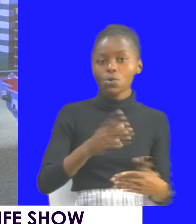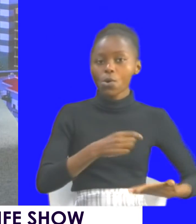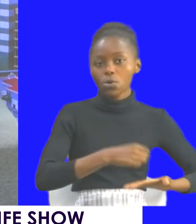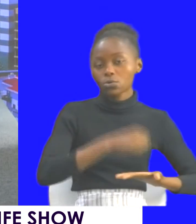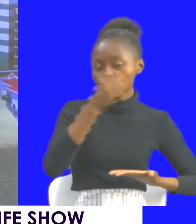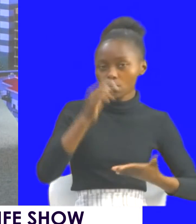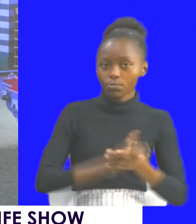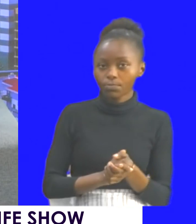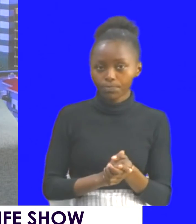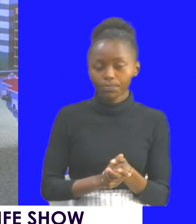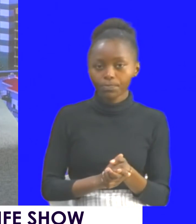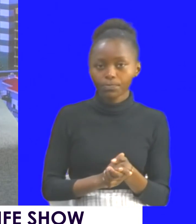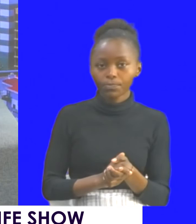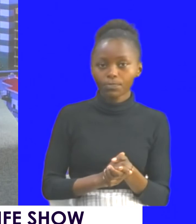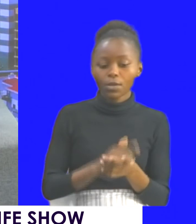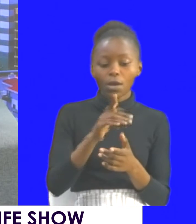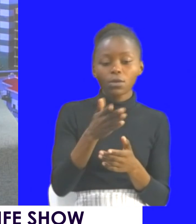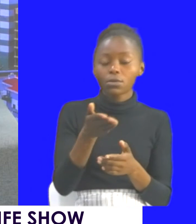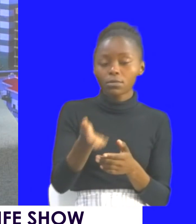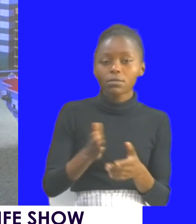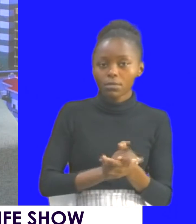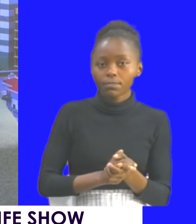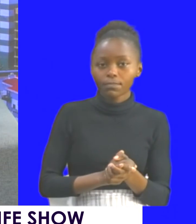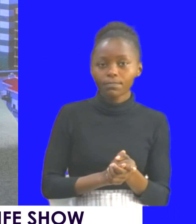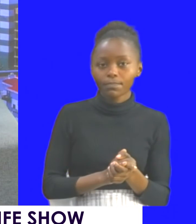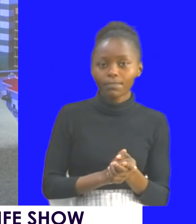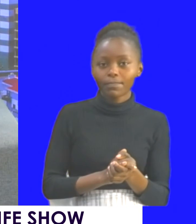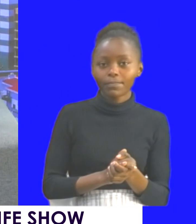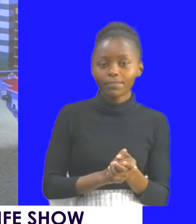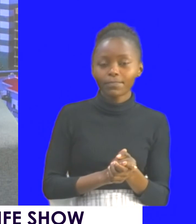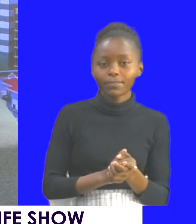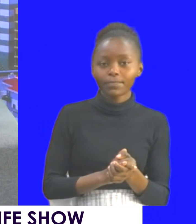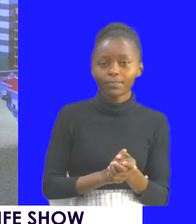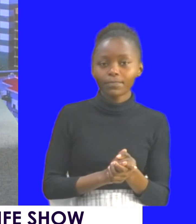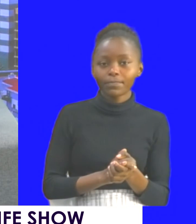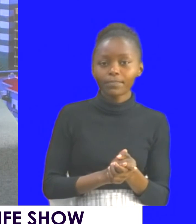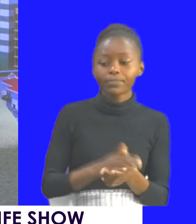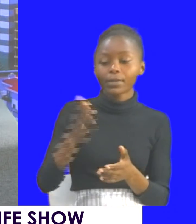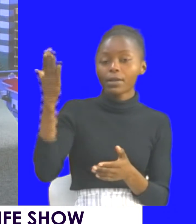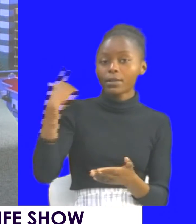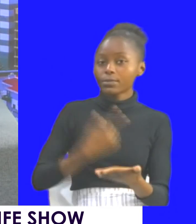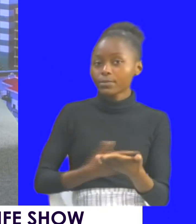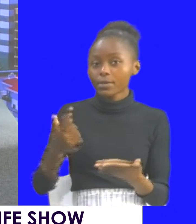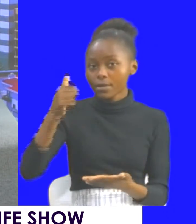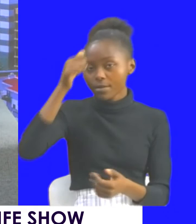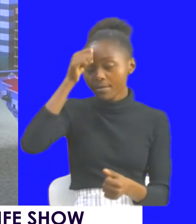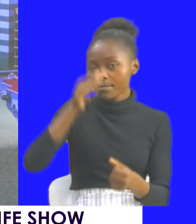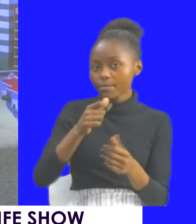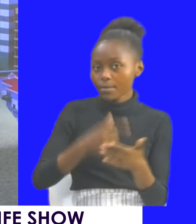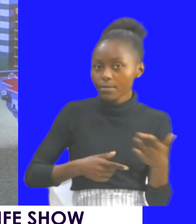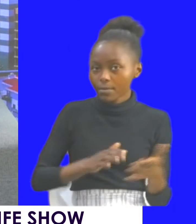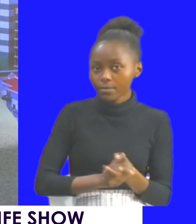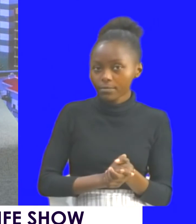already packaged for destiny. You're already packaged for destiny. Last week, I remember on Insights